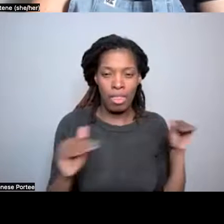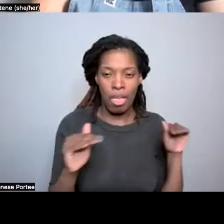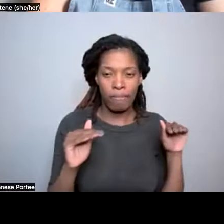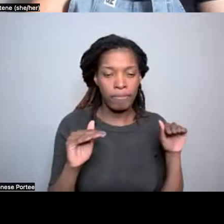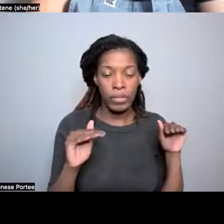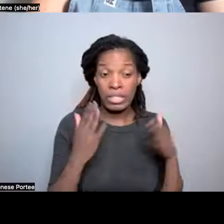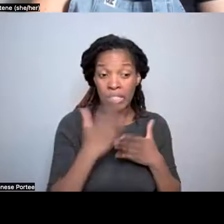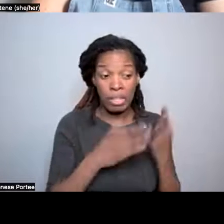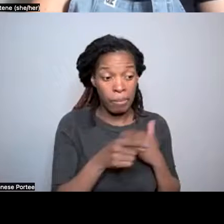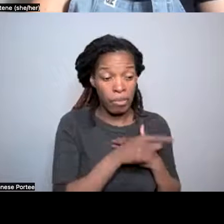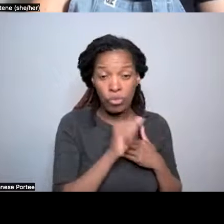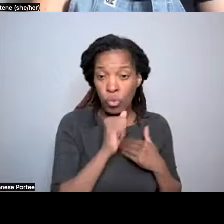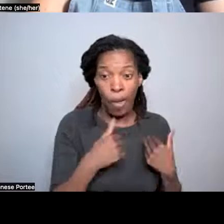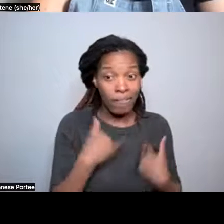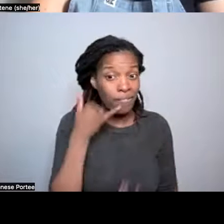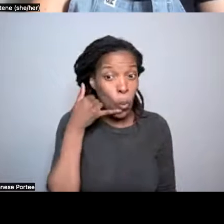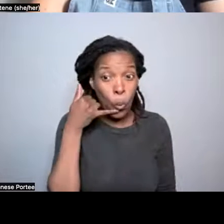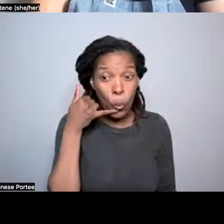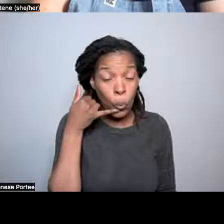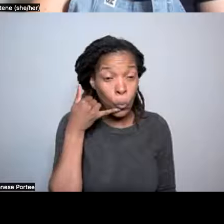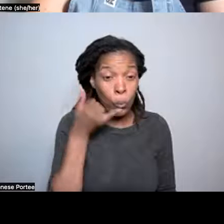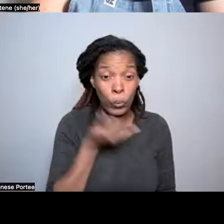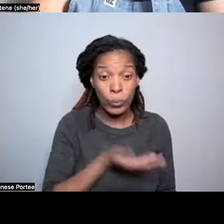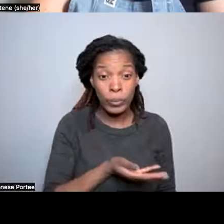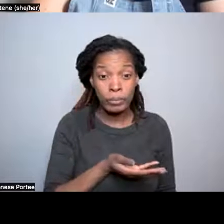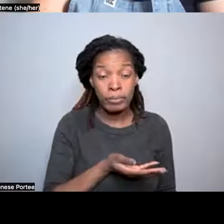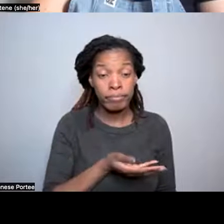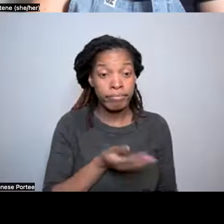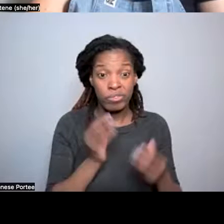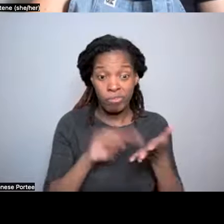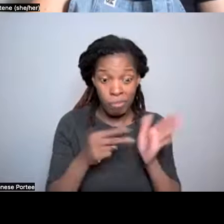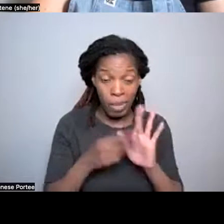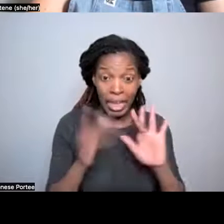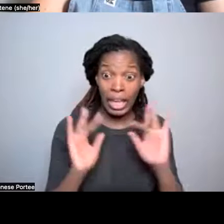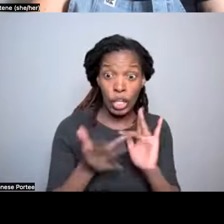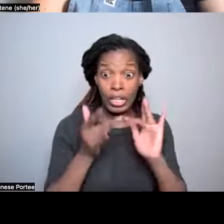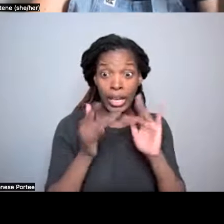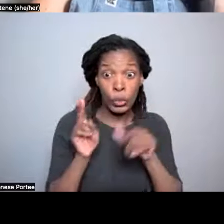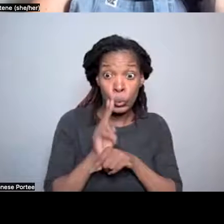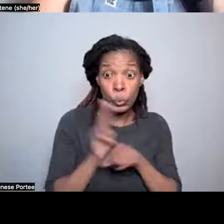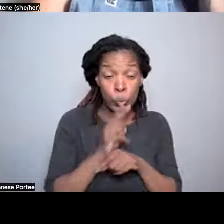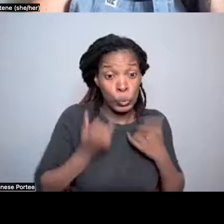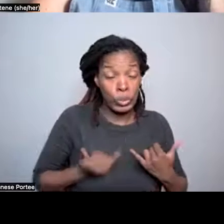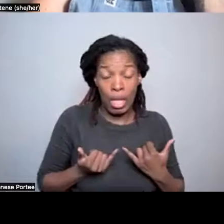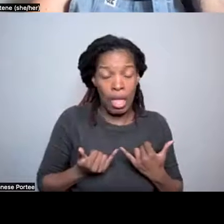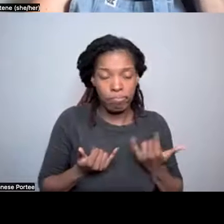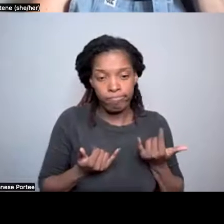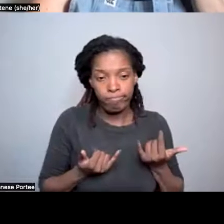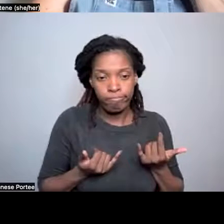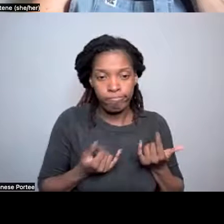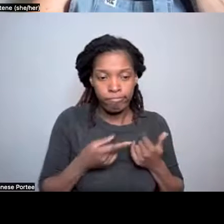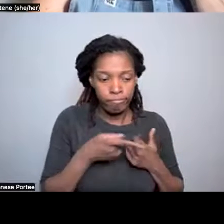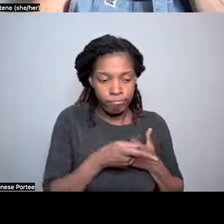even don't own a phone. And the internet, using the internet, like today using the